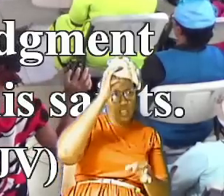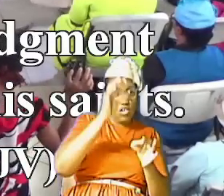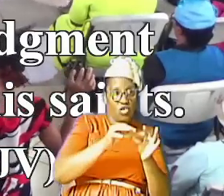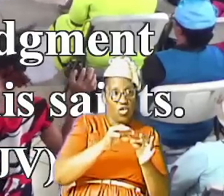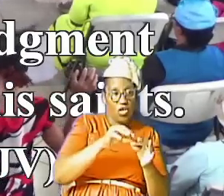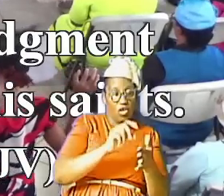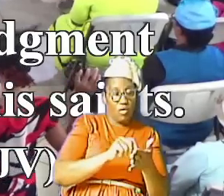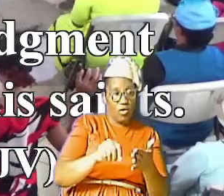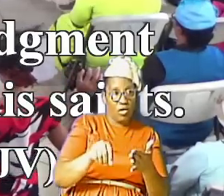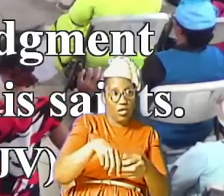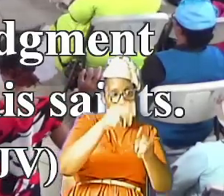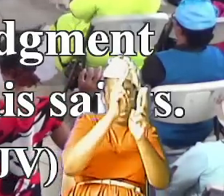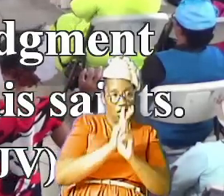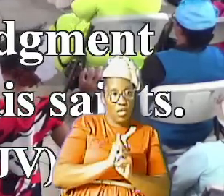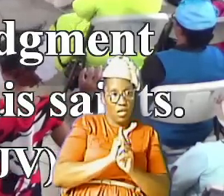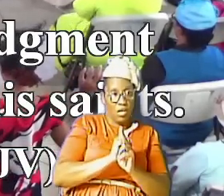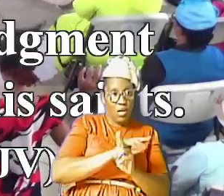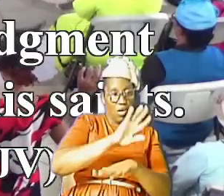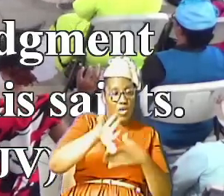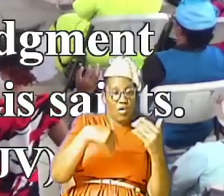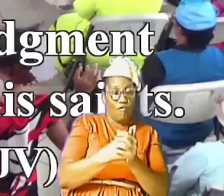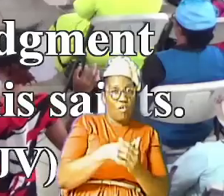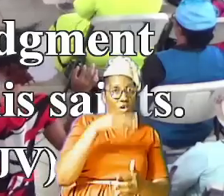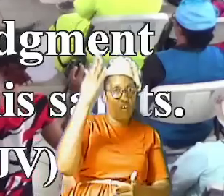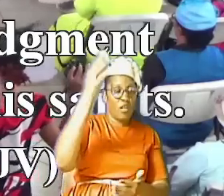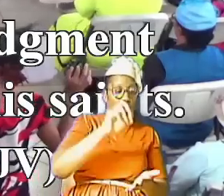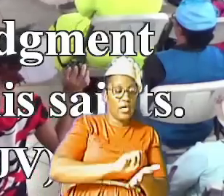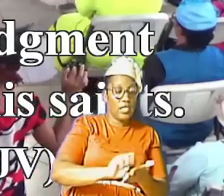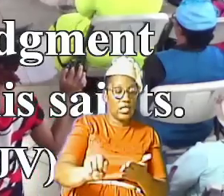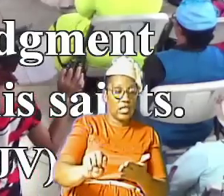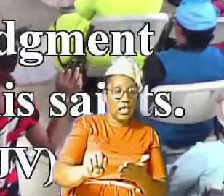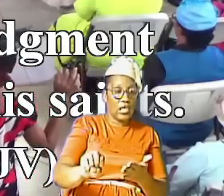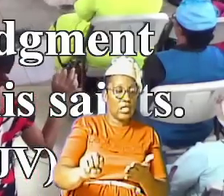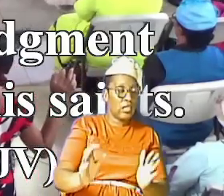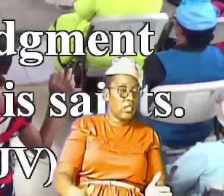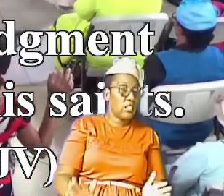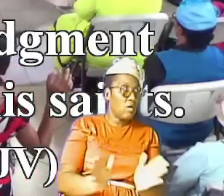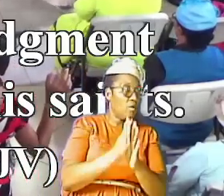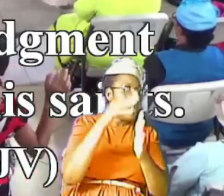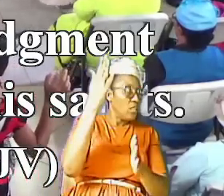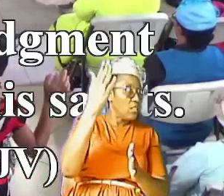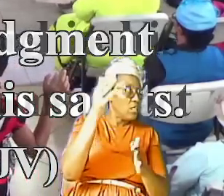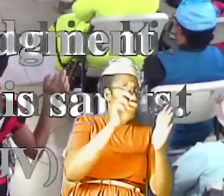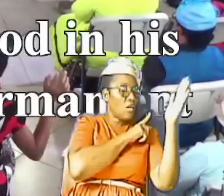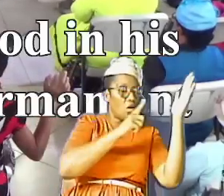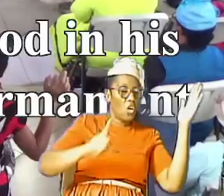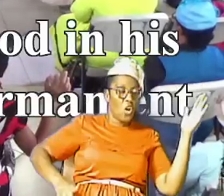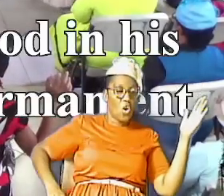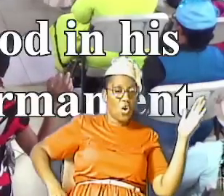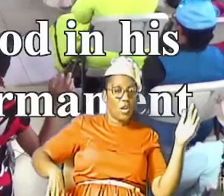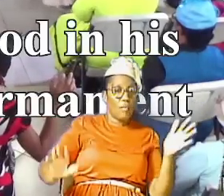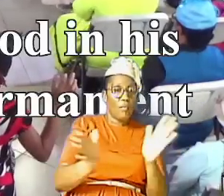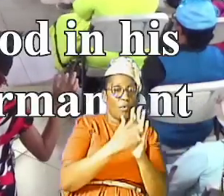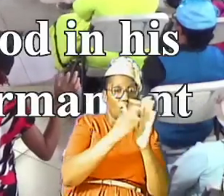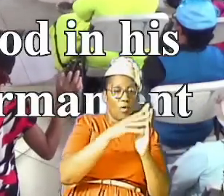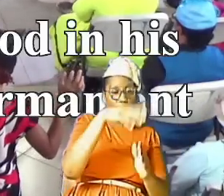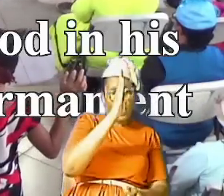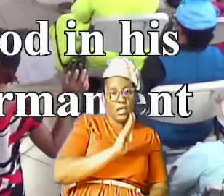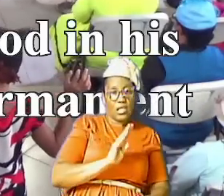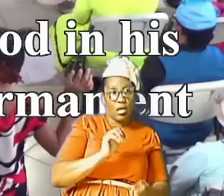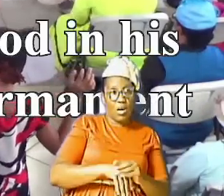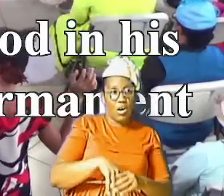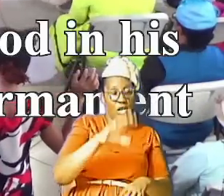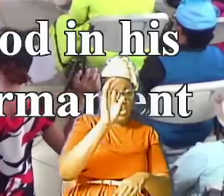written. This honor have all his saints. Praise ye the Lord. Praise ye the Lord. Praise God